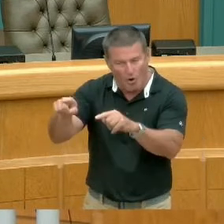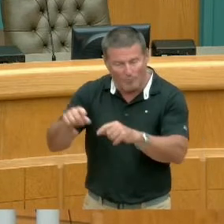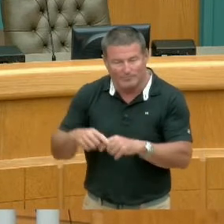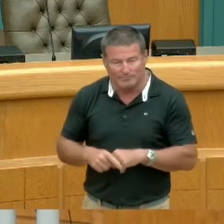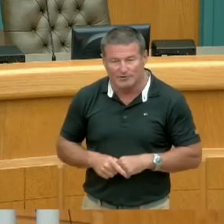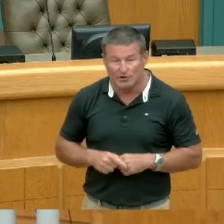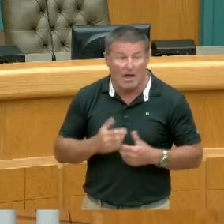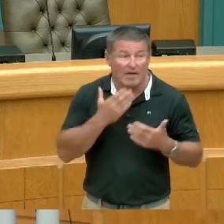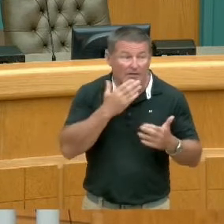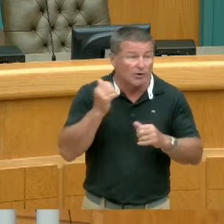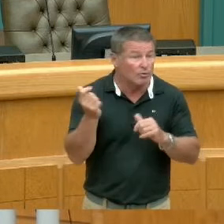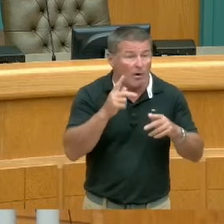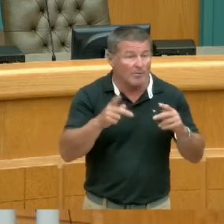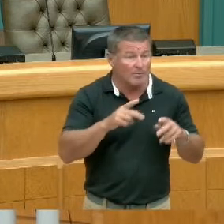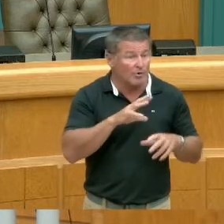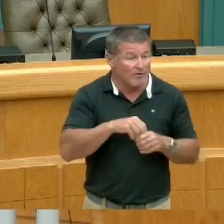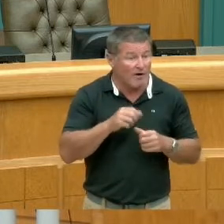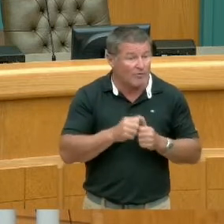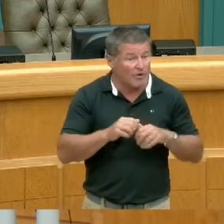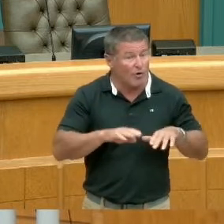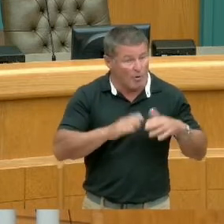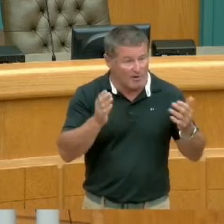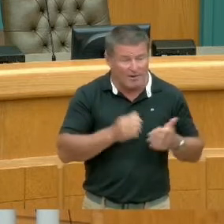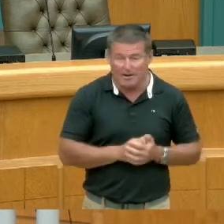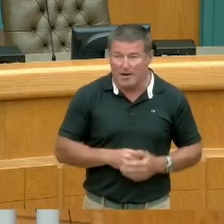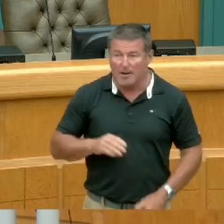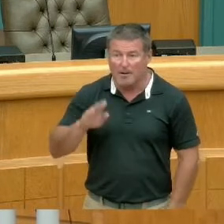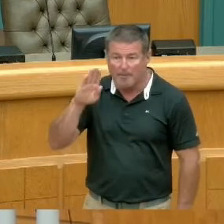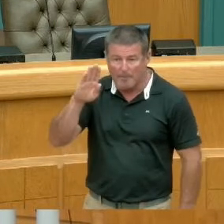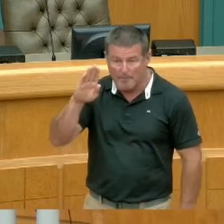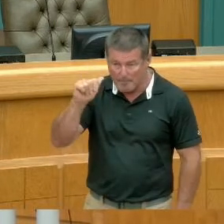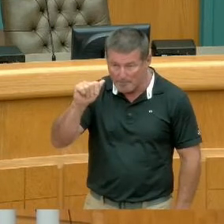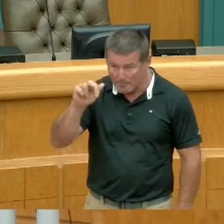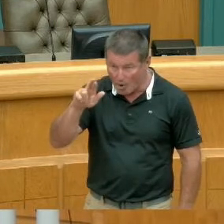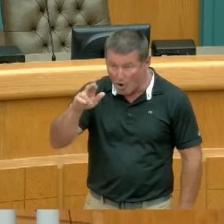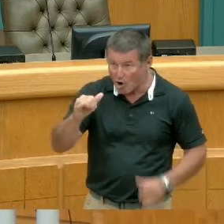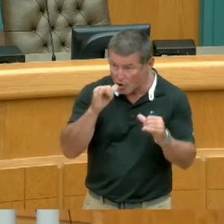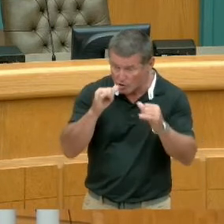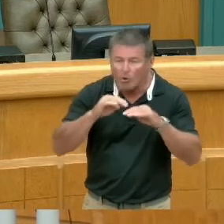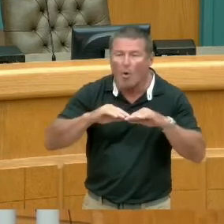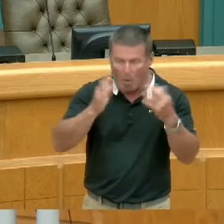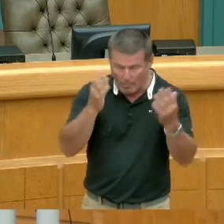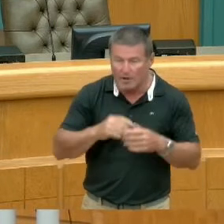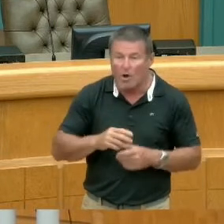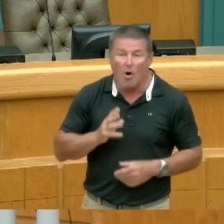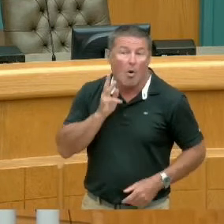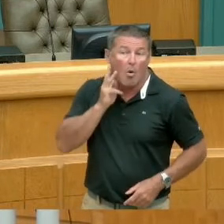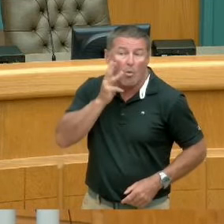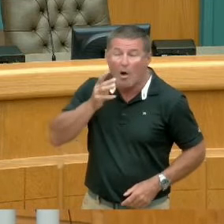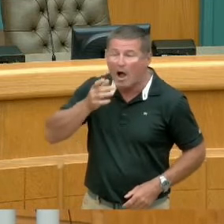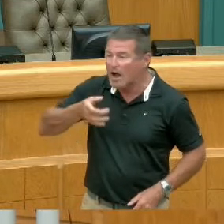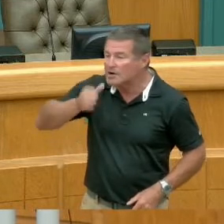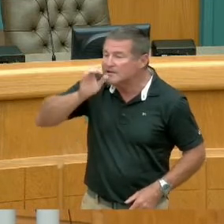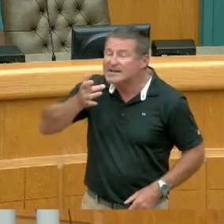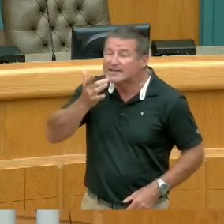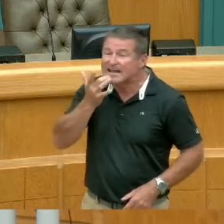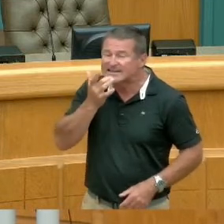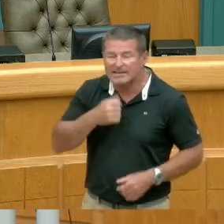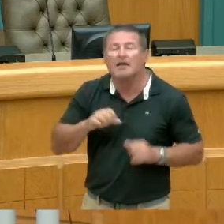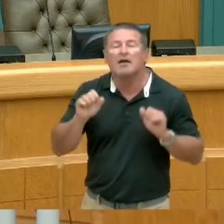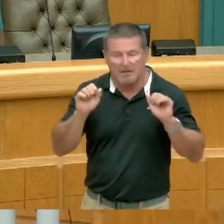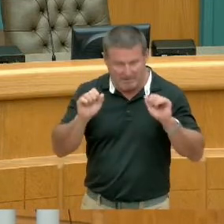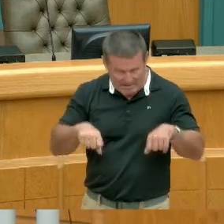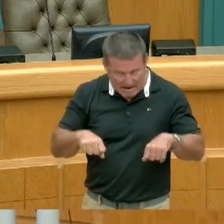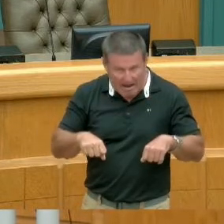2 underway. Bars, including wine tasting rooms, craft breweries, and similar business can open at